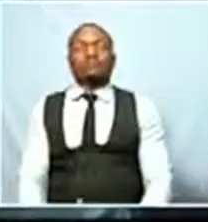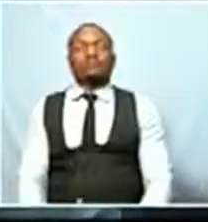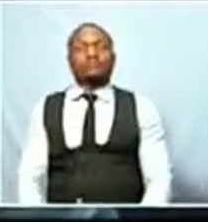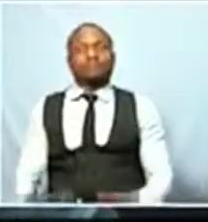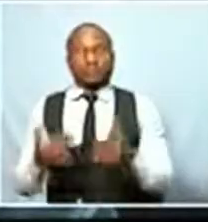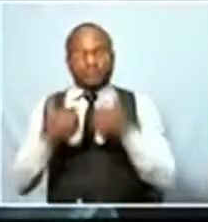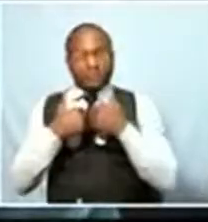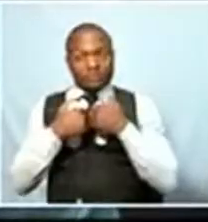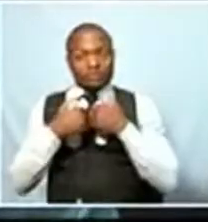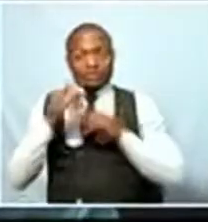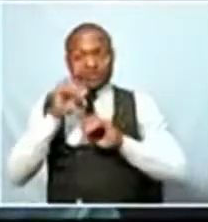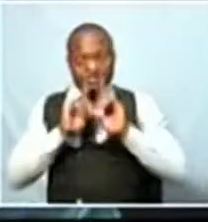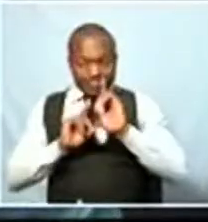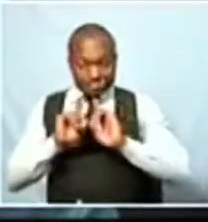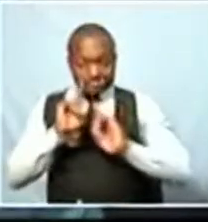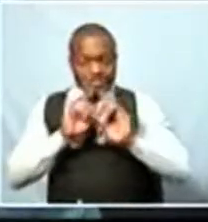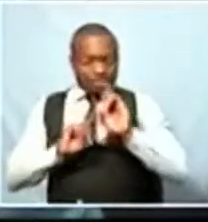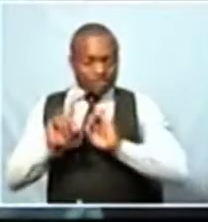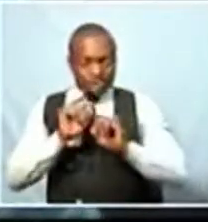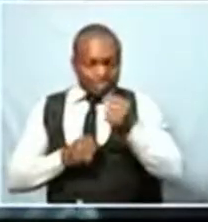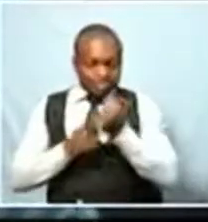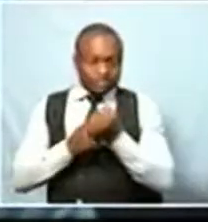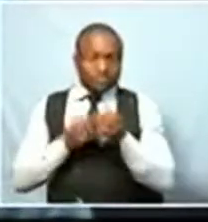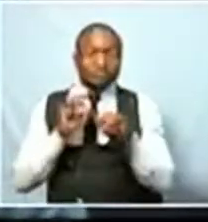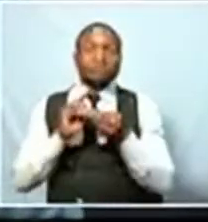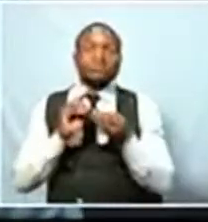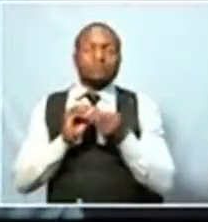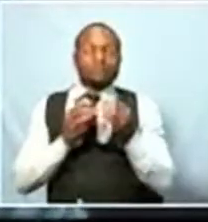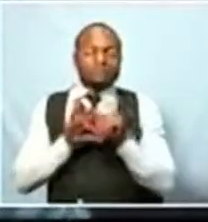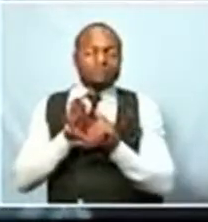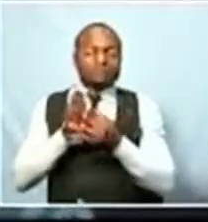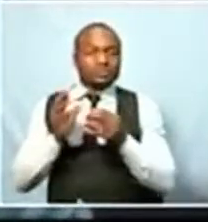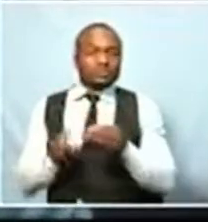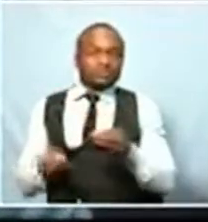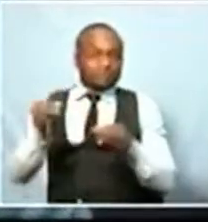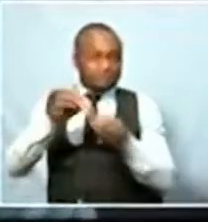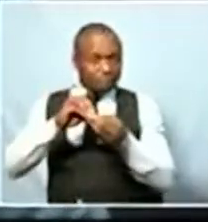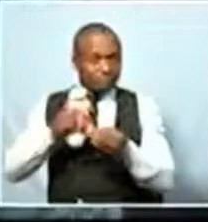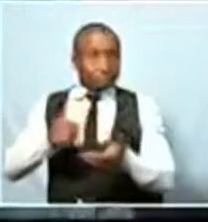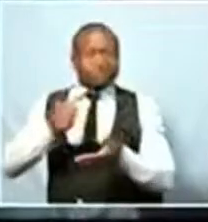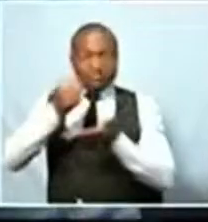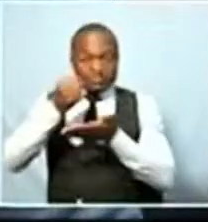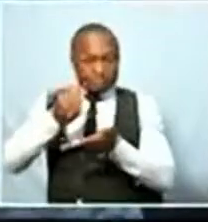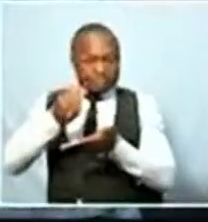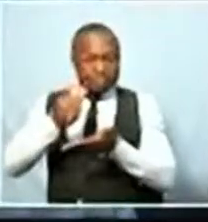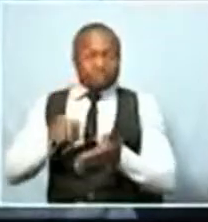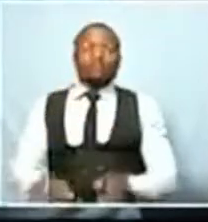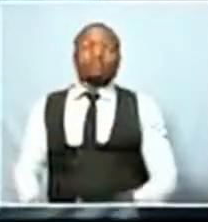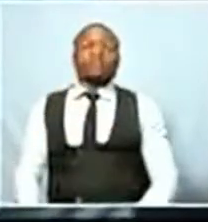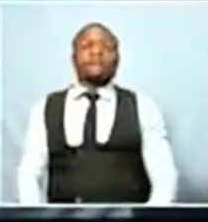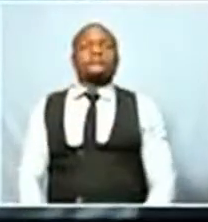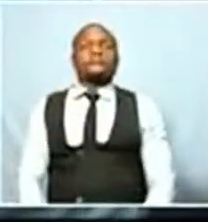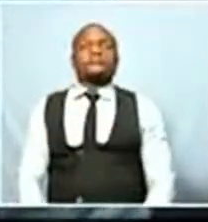have a consideration to be funded further, maybe through the supplementary budget.